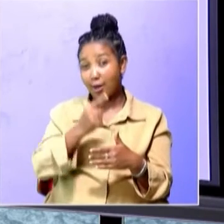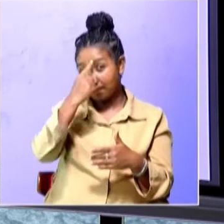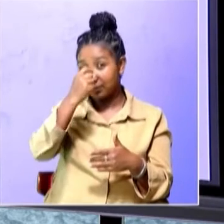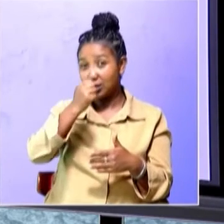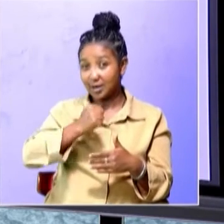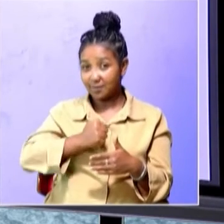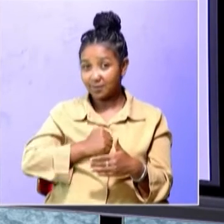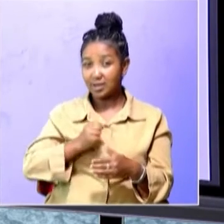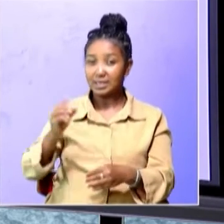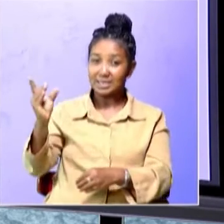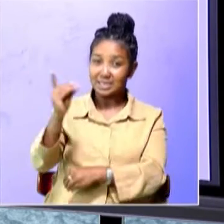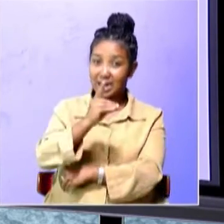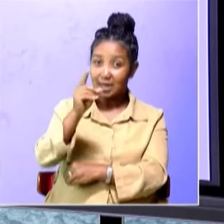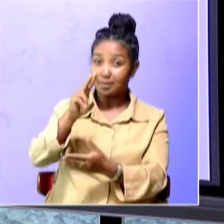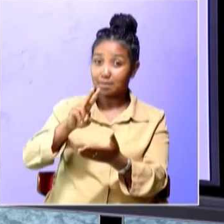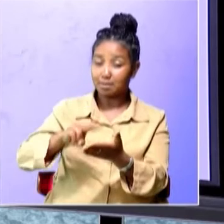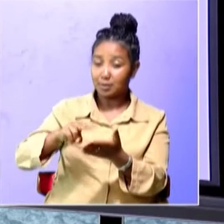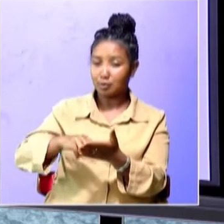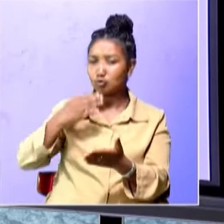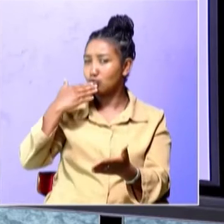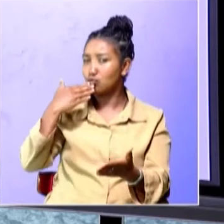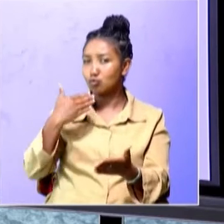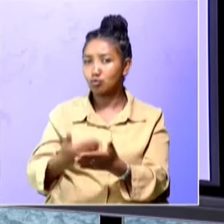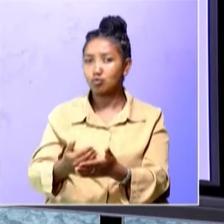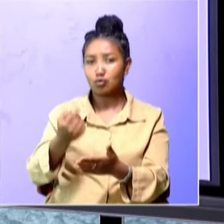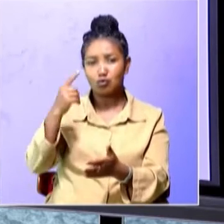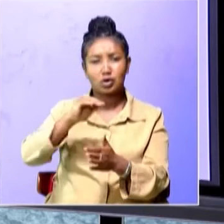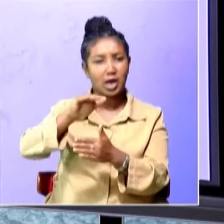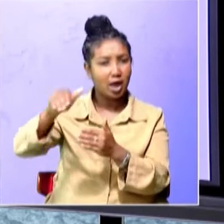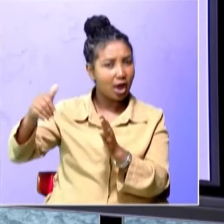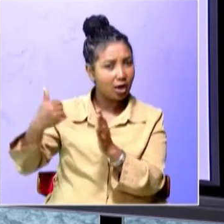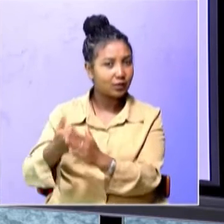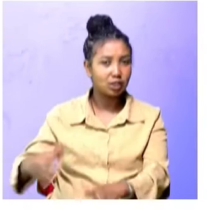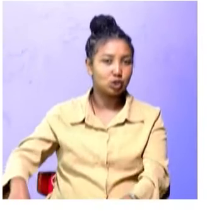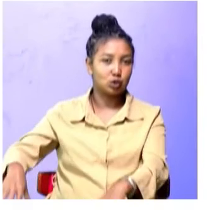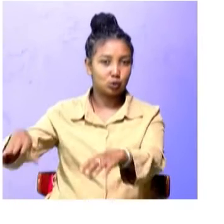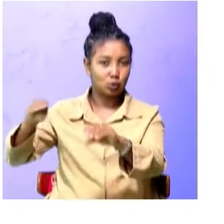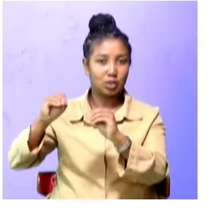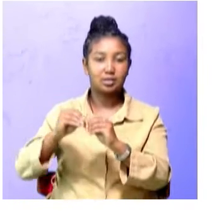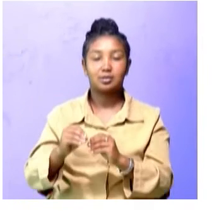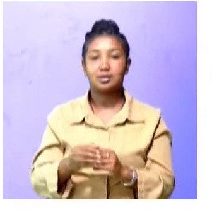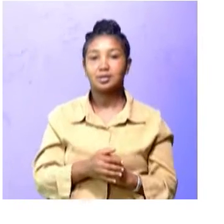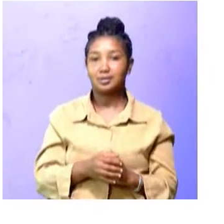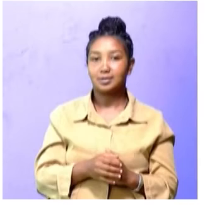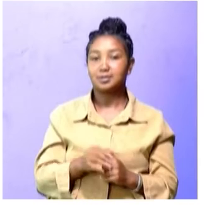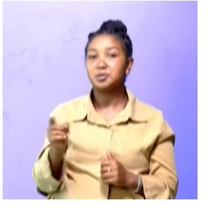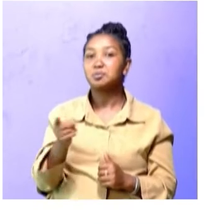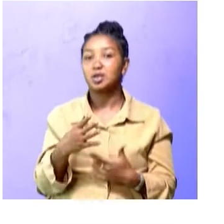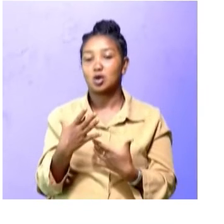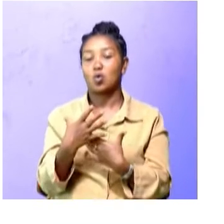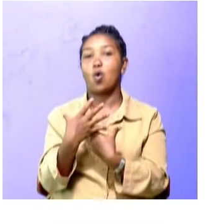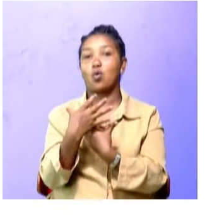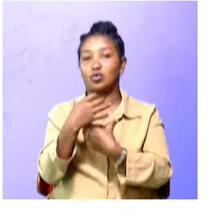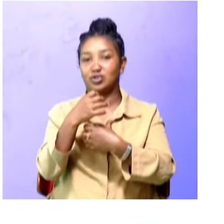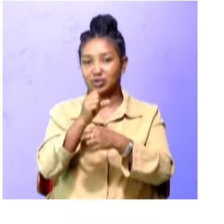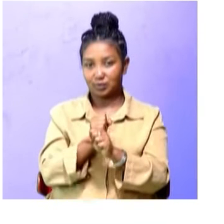believe daily reading is good for every student. By saying this, we have come what?